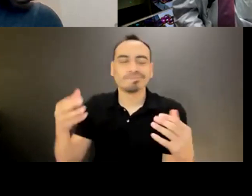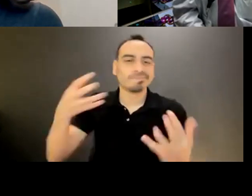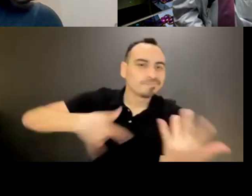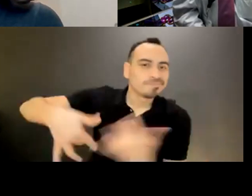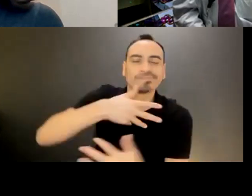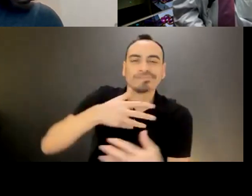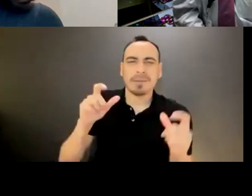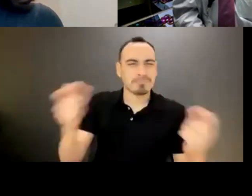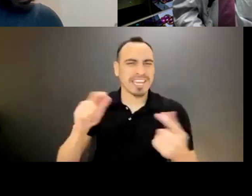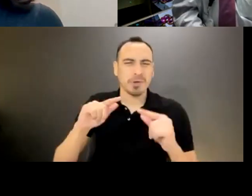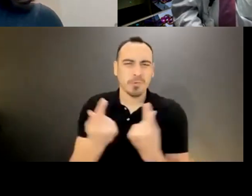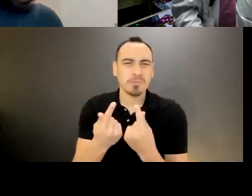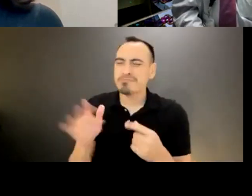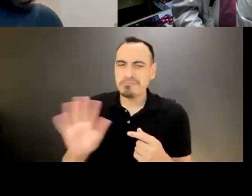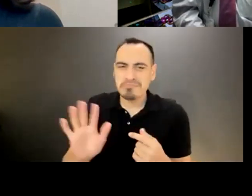Keep your distance.